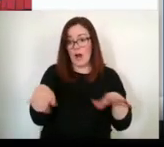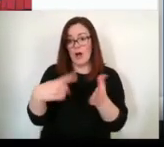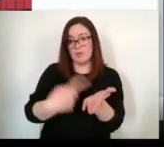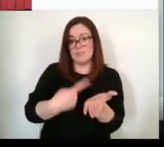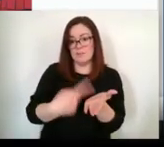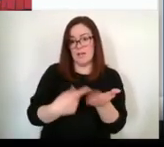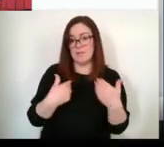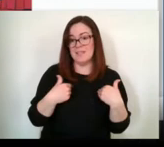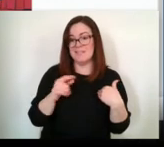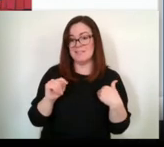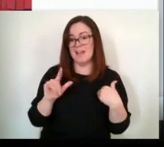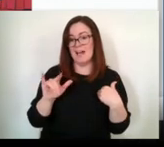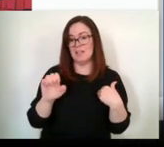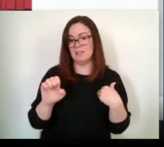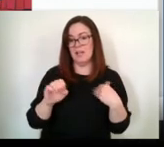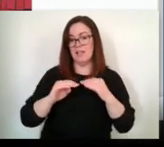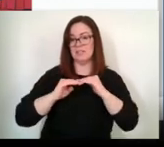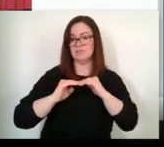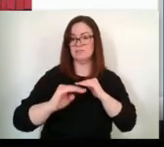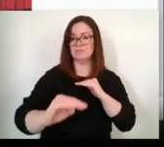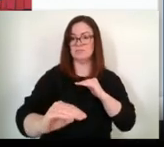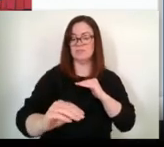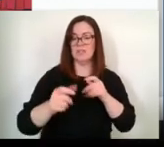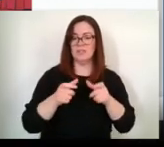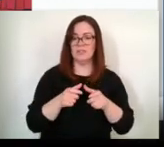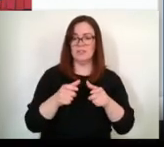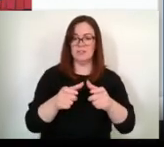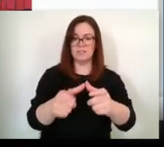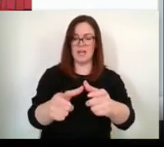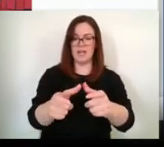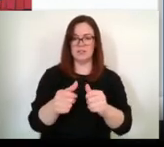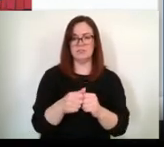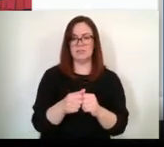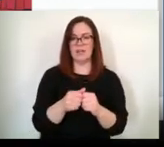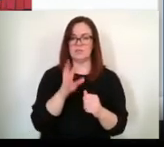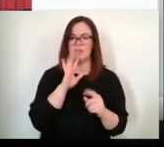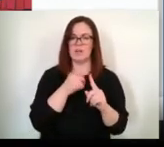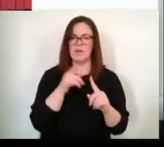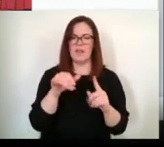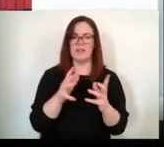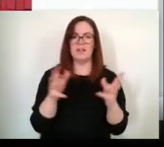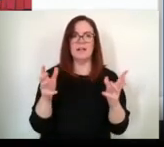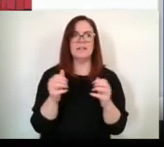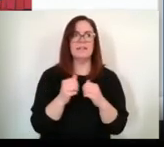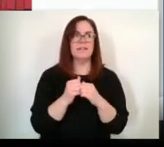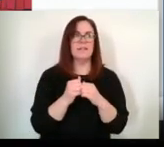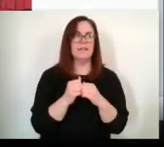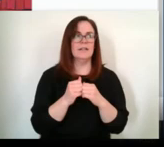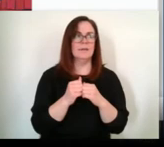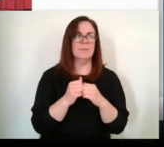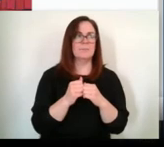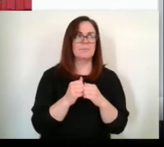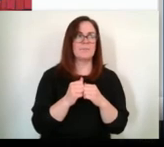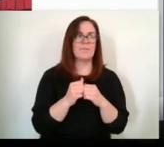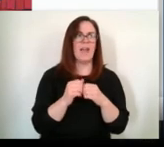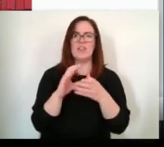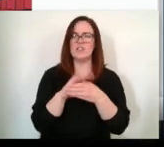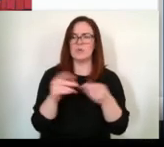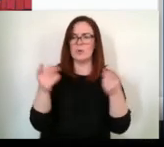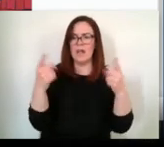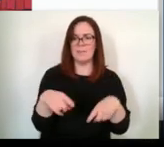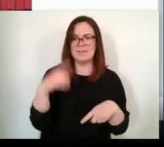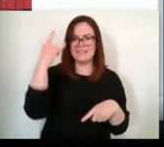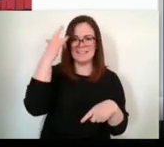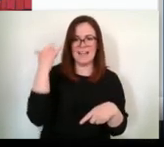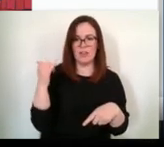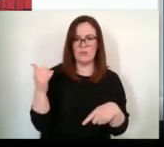the ground sometimes has tile on it. Tile. Okay, so we talk about that a lot. Um, and this